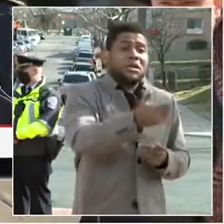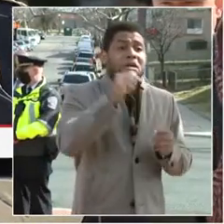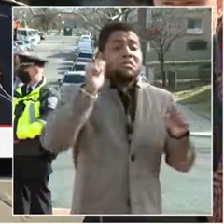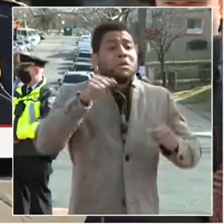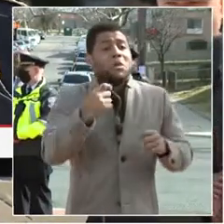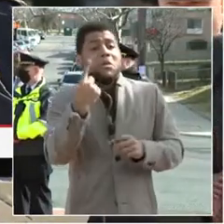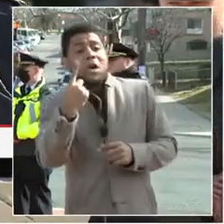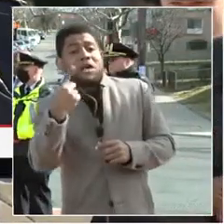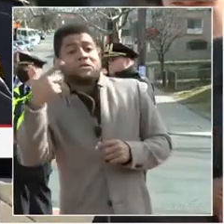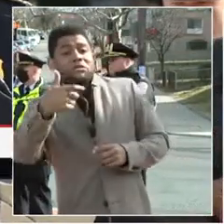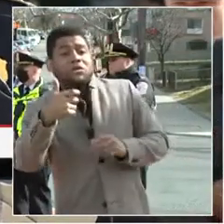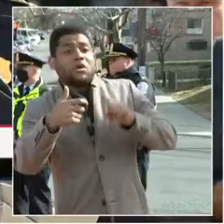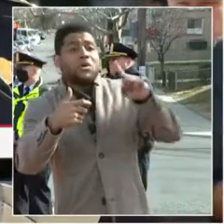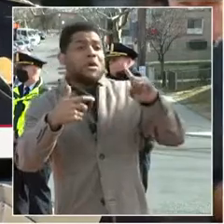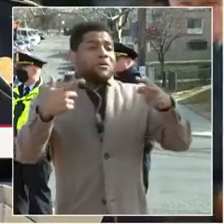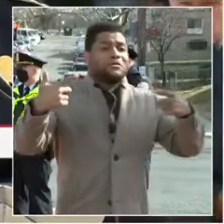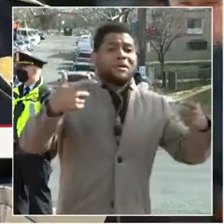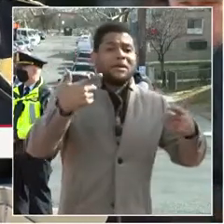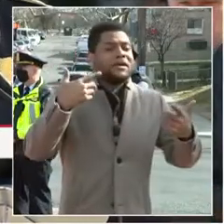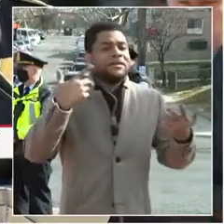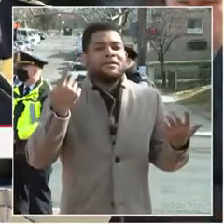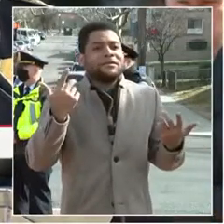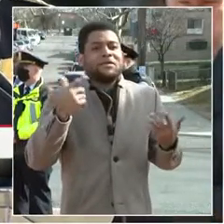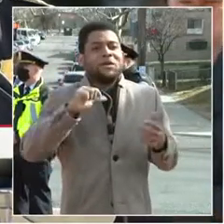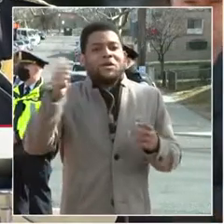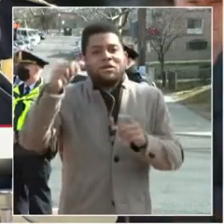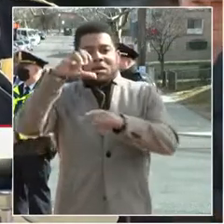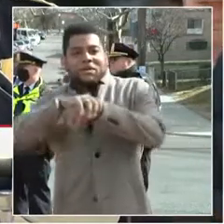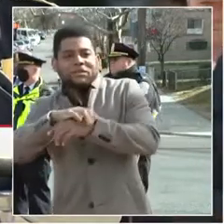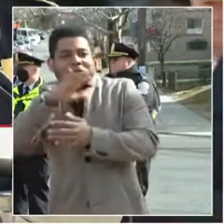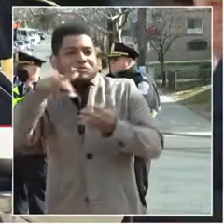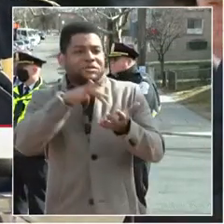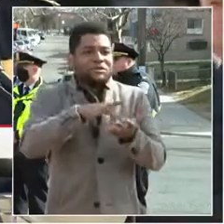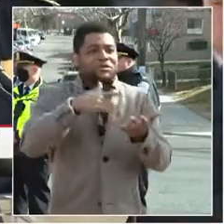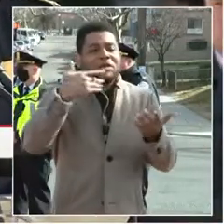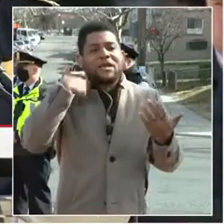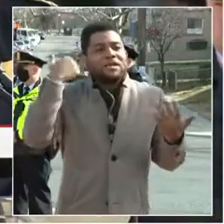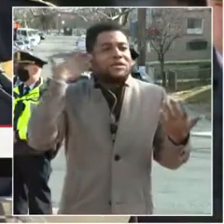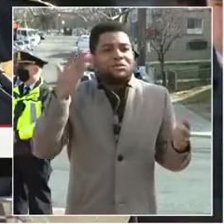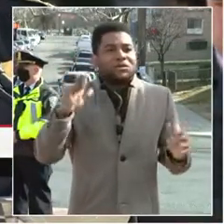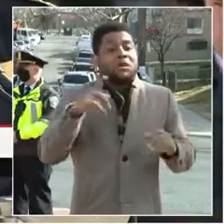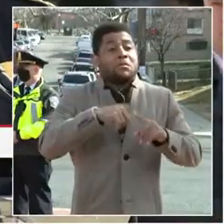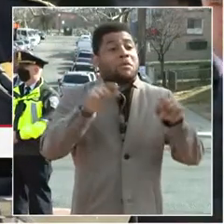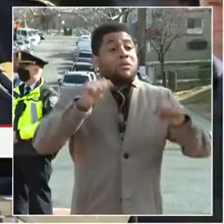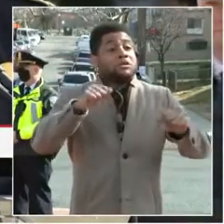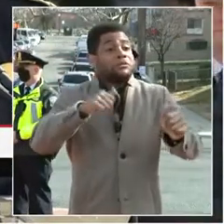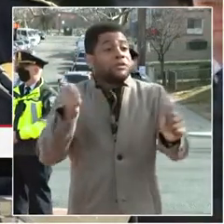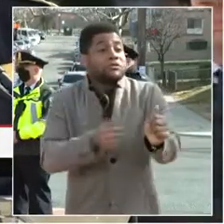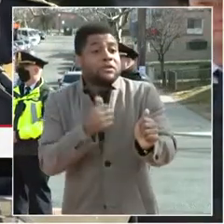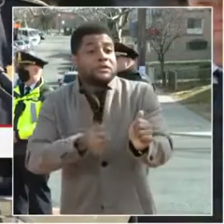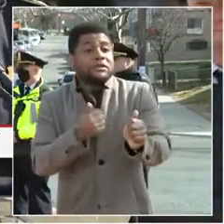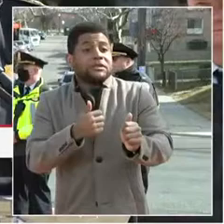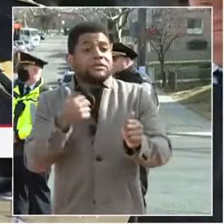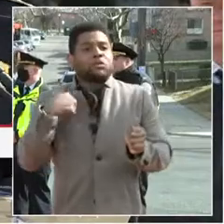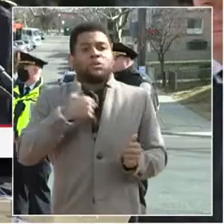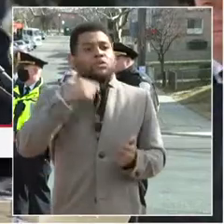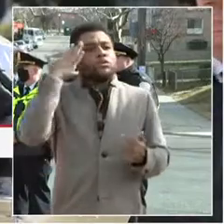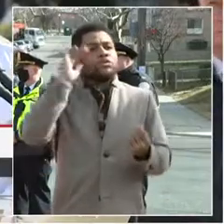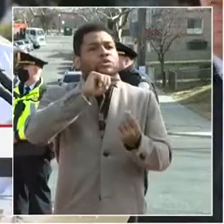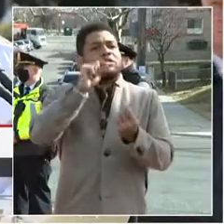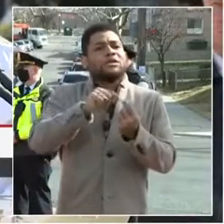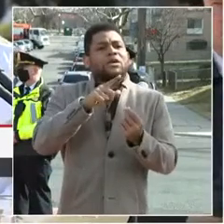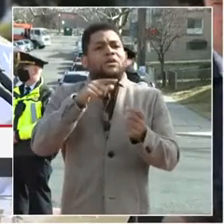another person or something like that. But there was a person who was chased. We're not sure if this was the person who was chased. I just